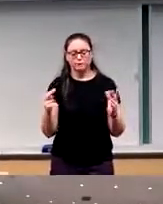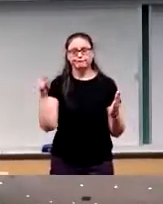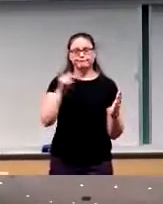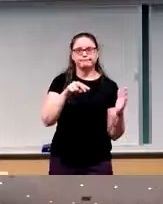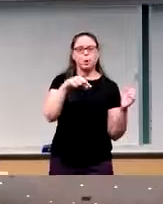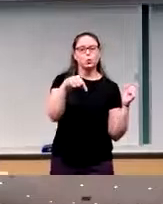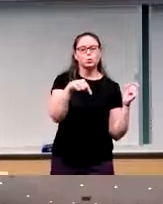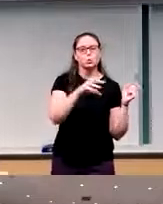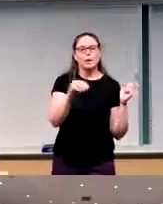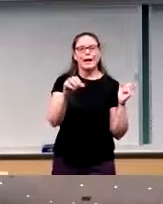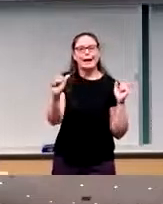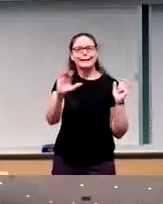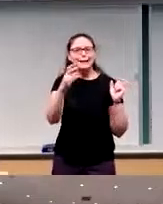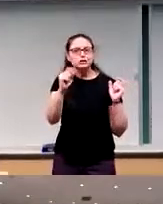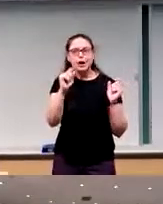Q&A chat.